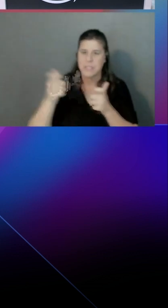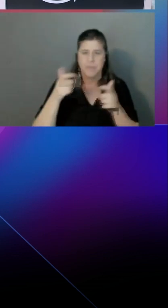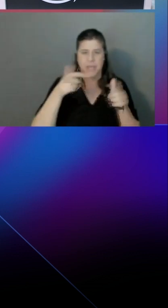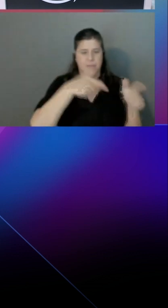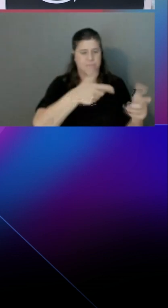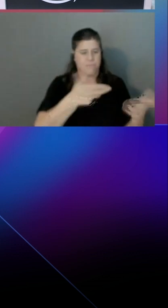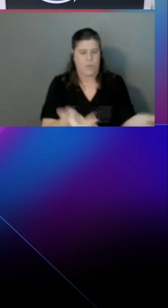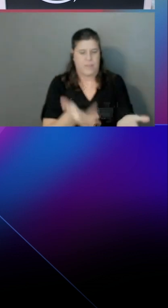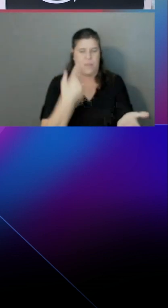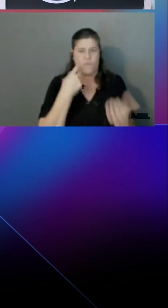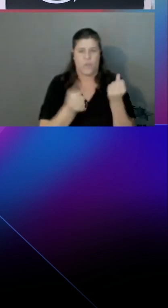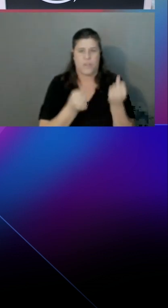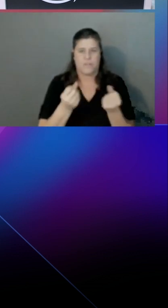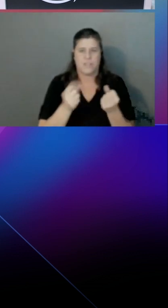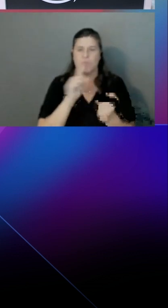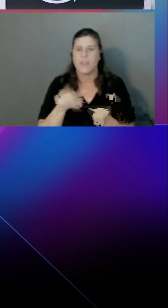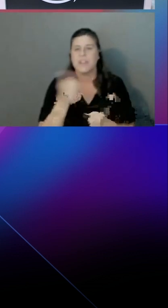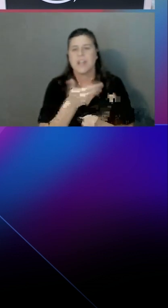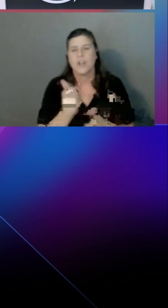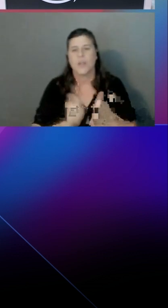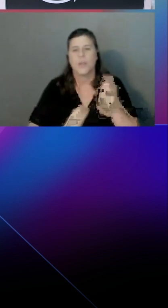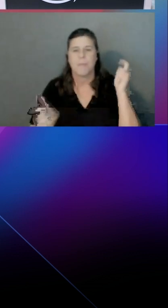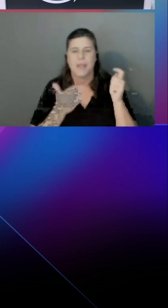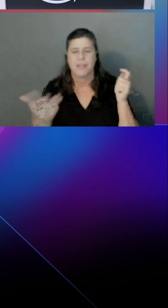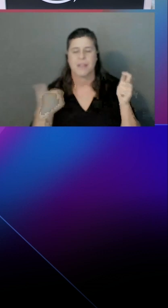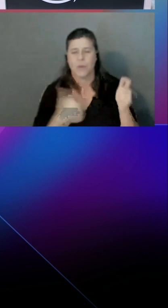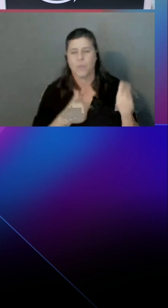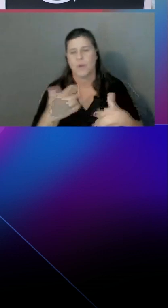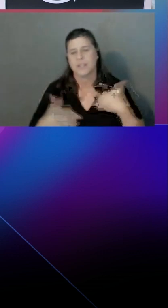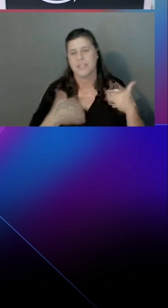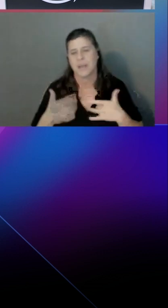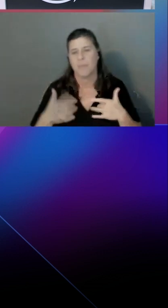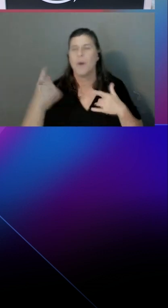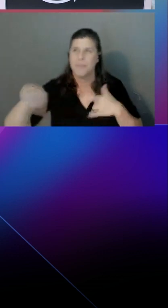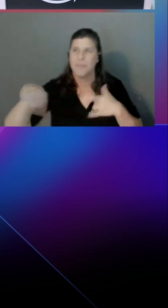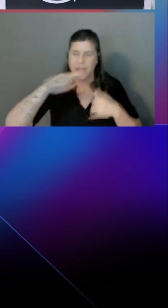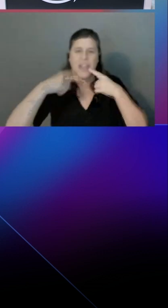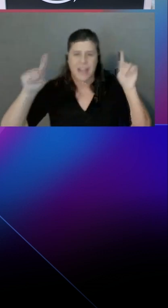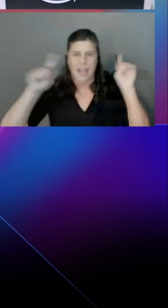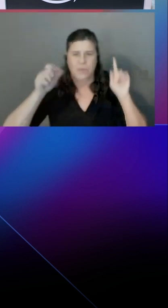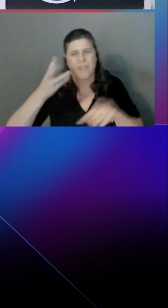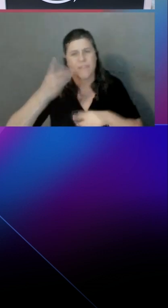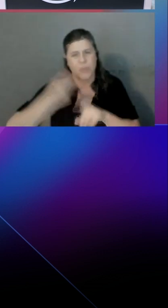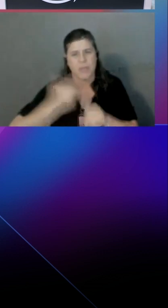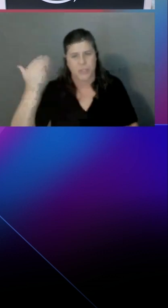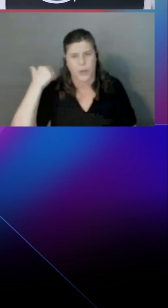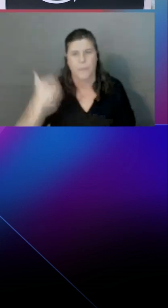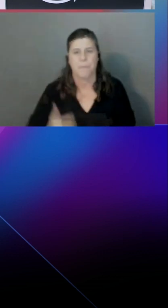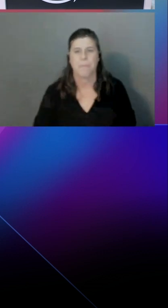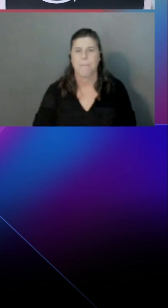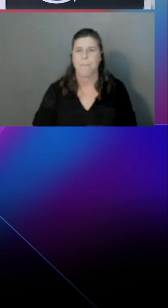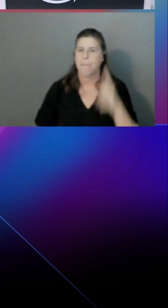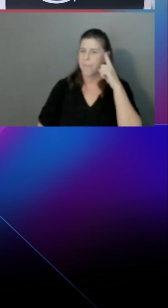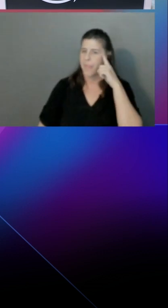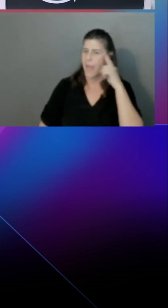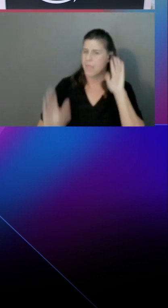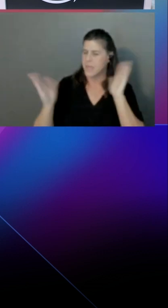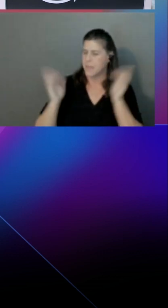that we're excited about that that they announced a number of months ago. I think compared to a lot of